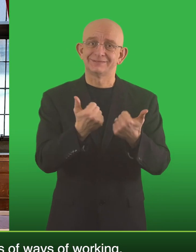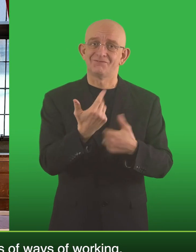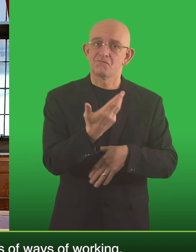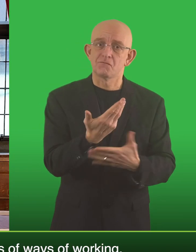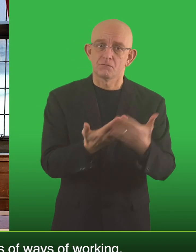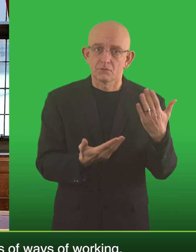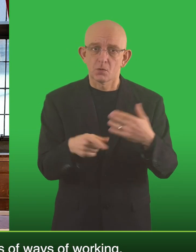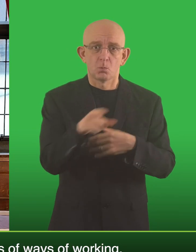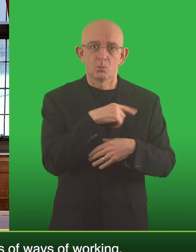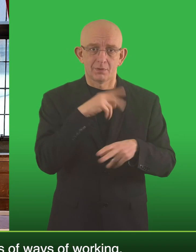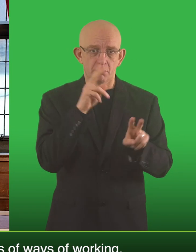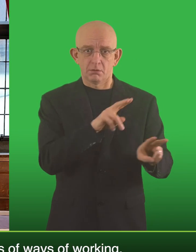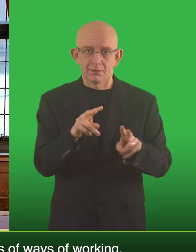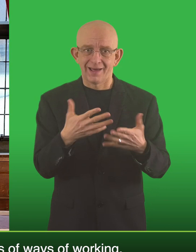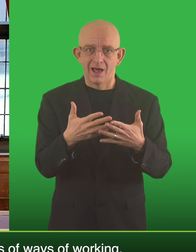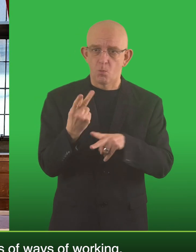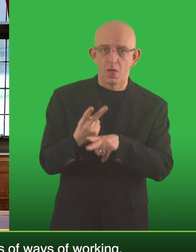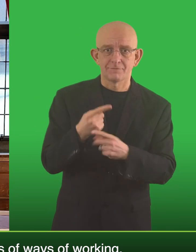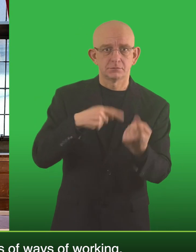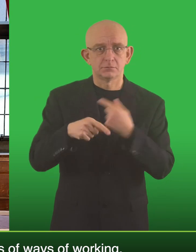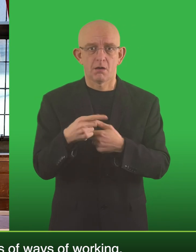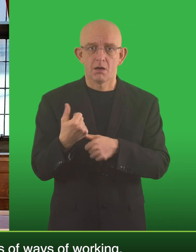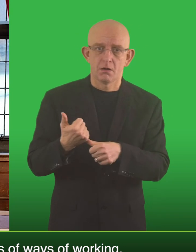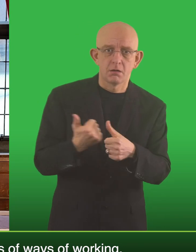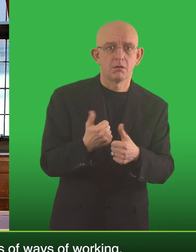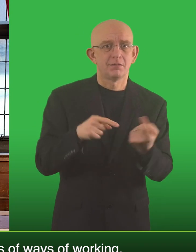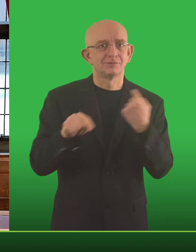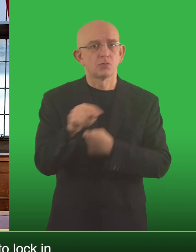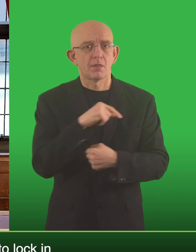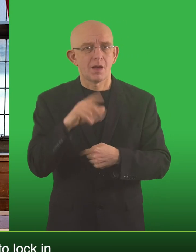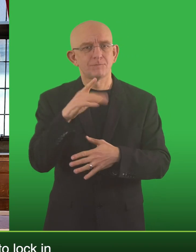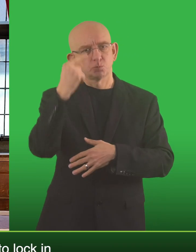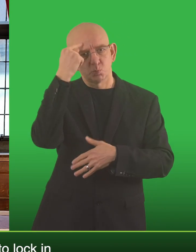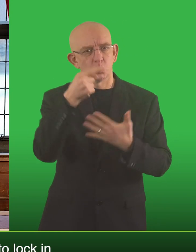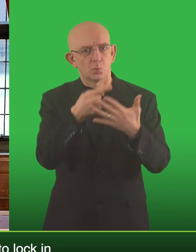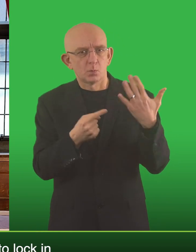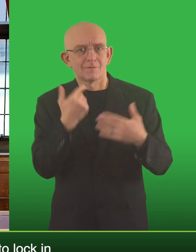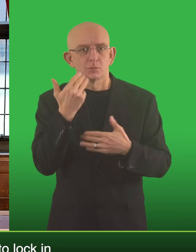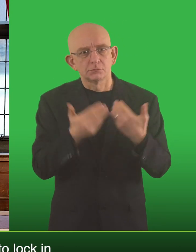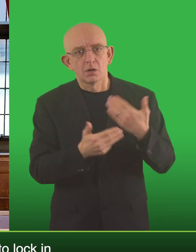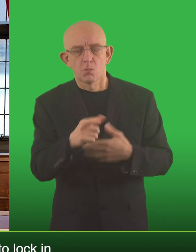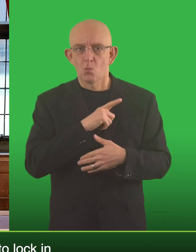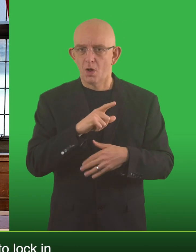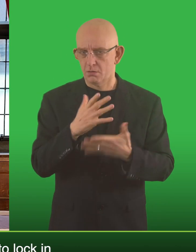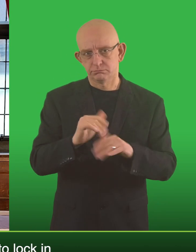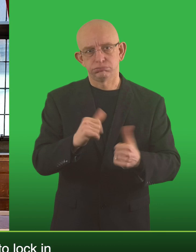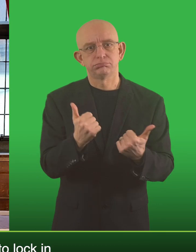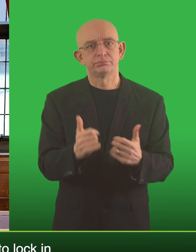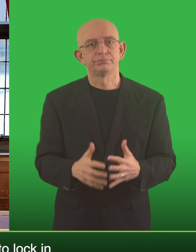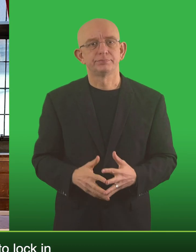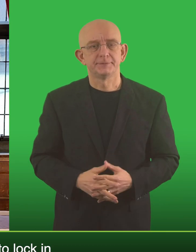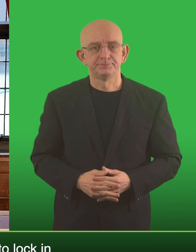many positives in terms of ways of working, the way in which we've all looked after each other in the last 2 years, which I think we'd be mindful to lock in for the future, because they've been very,